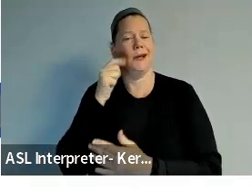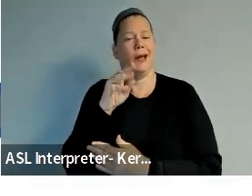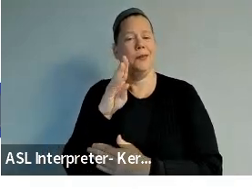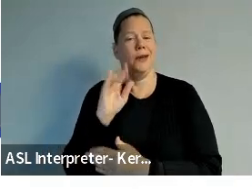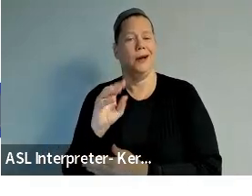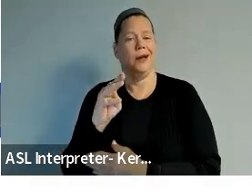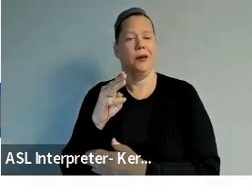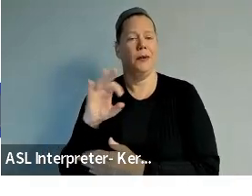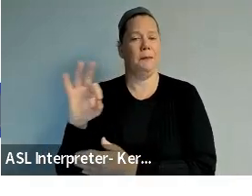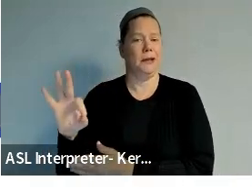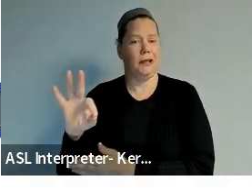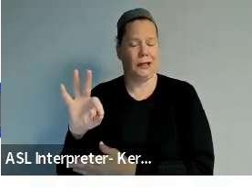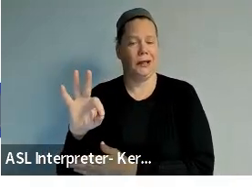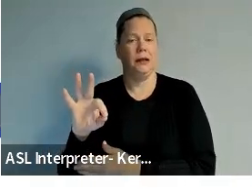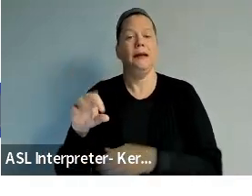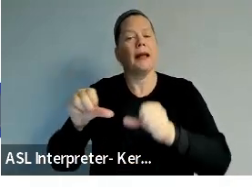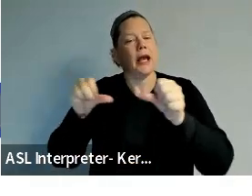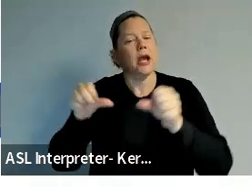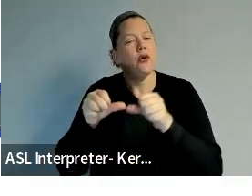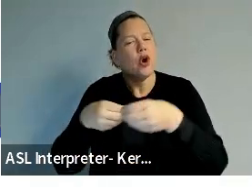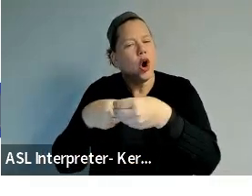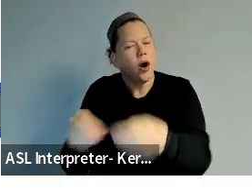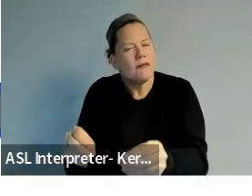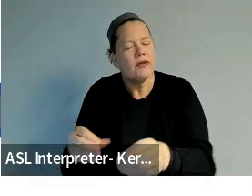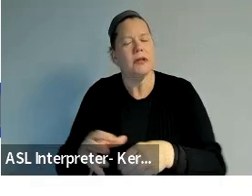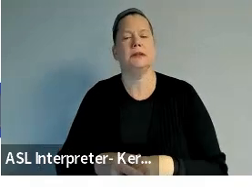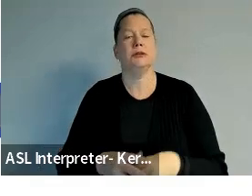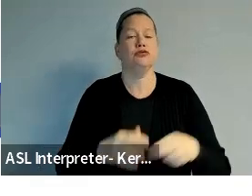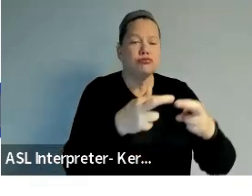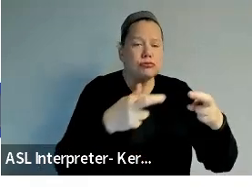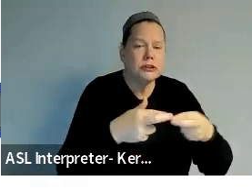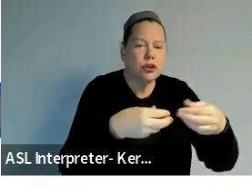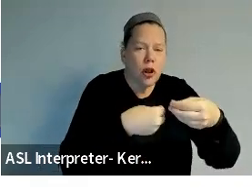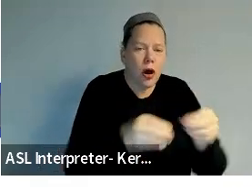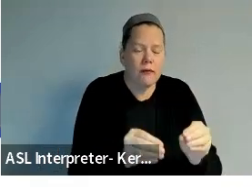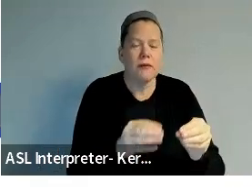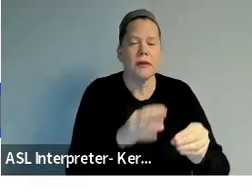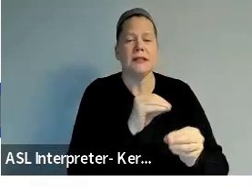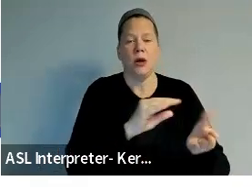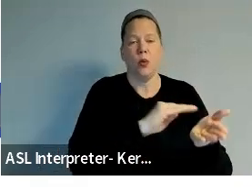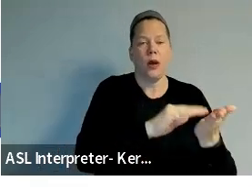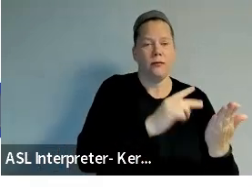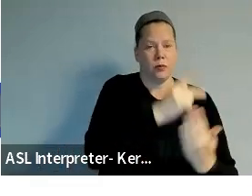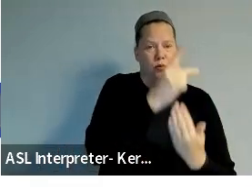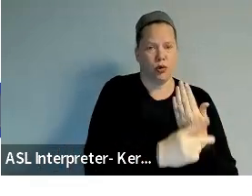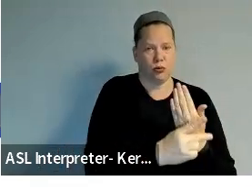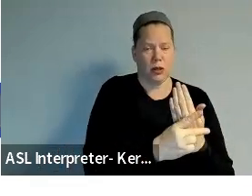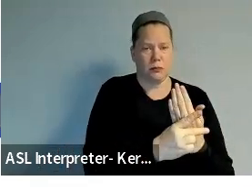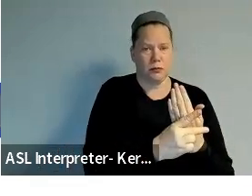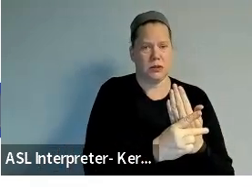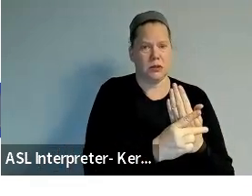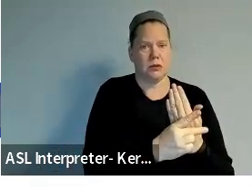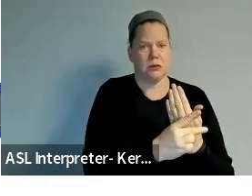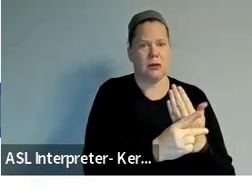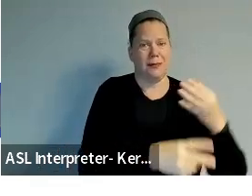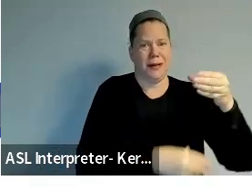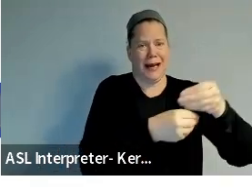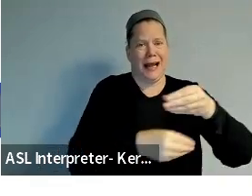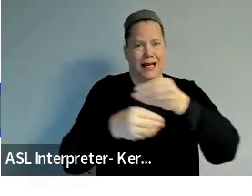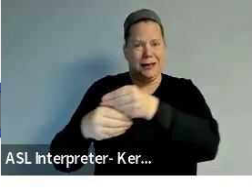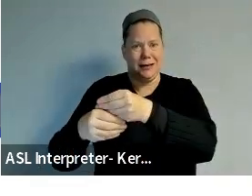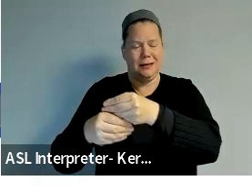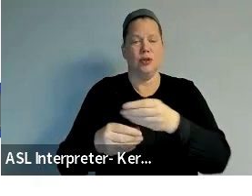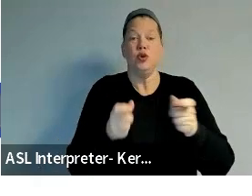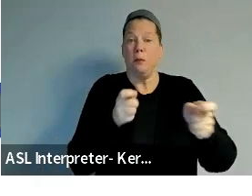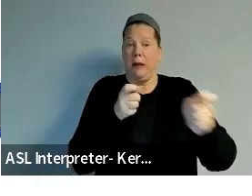ABI-MFP area offices, regional offices, and waiver programs have been added to